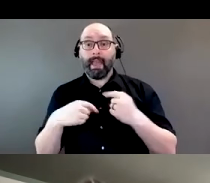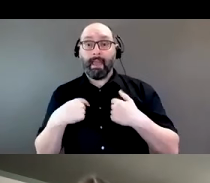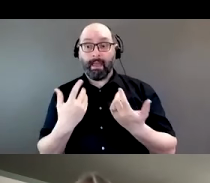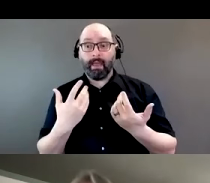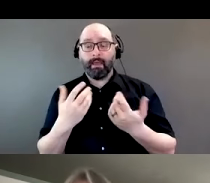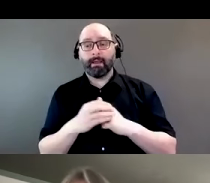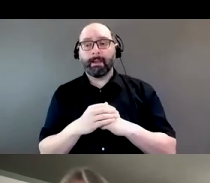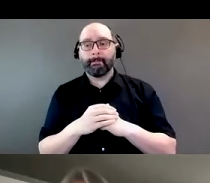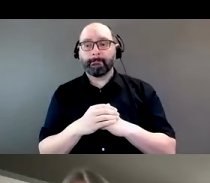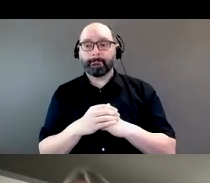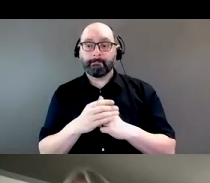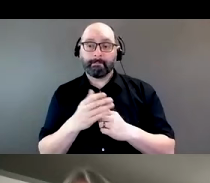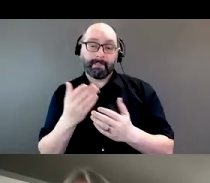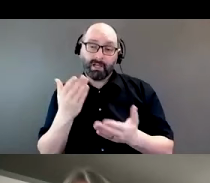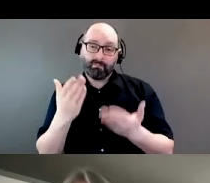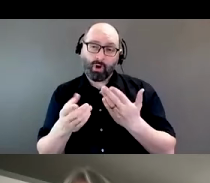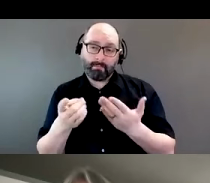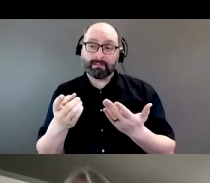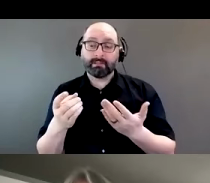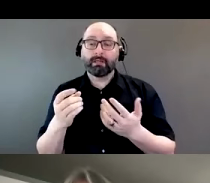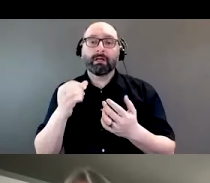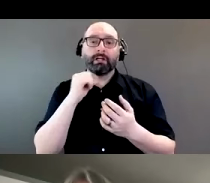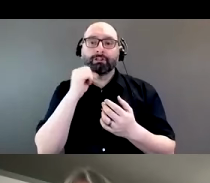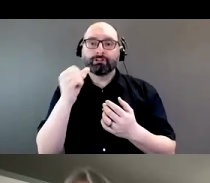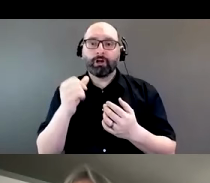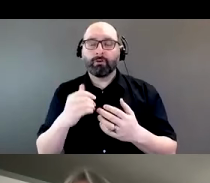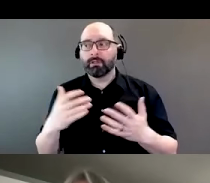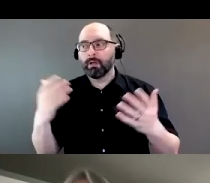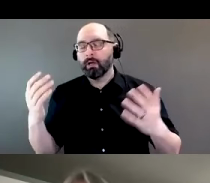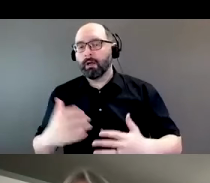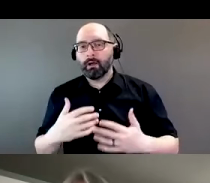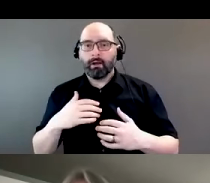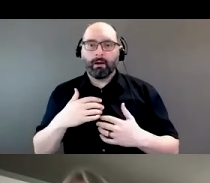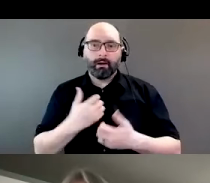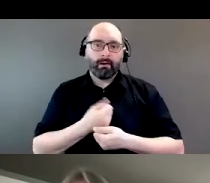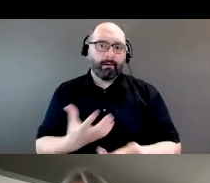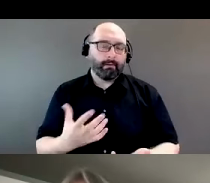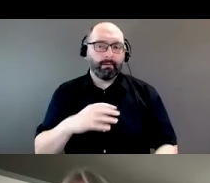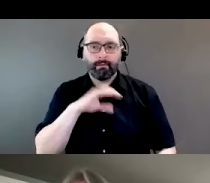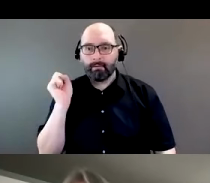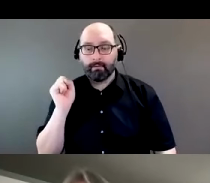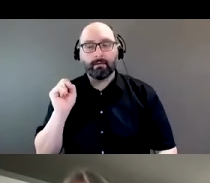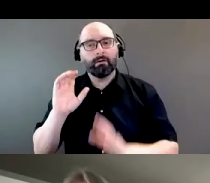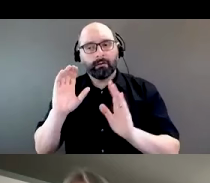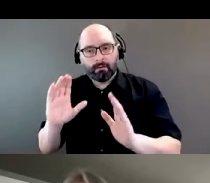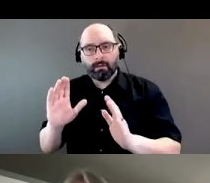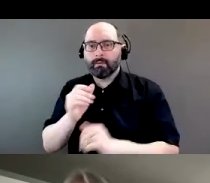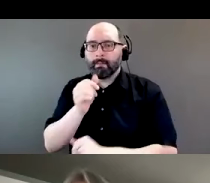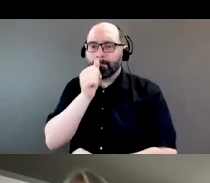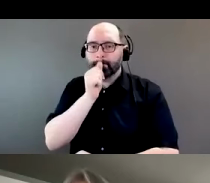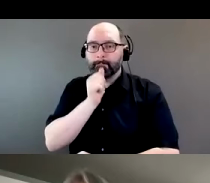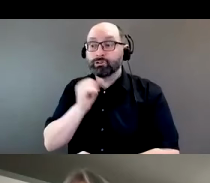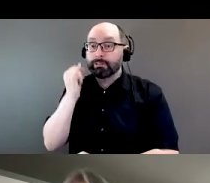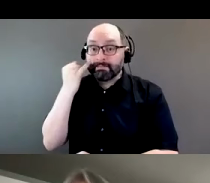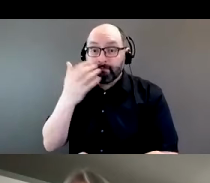something that you will probably do is just like, don't get discouraged and, you know, be patient. And, you know, you can, if they forgot or they didn't understand, you